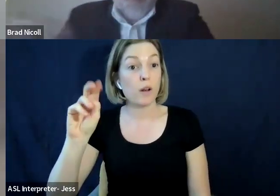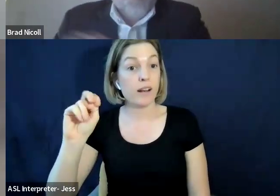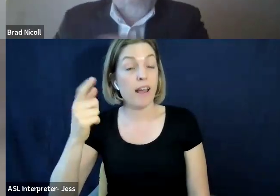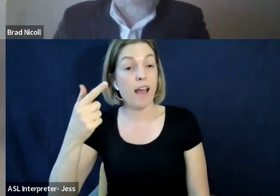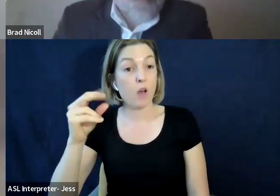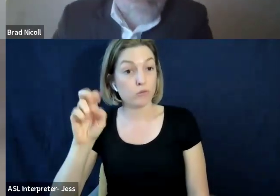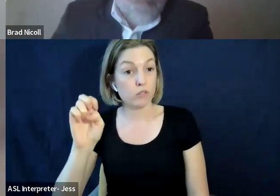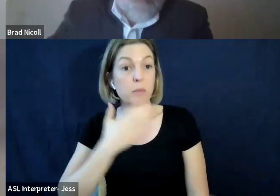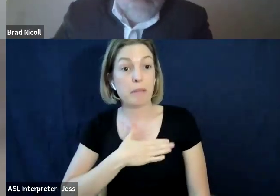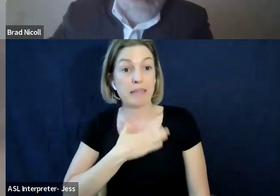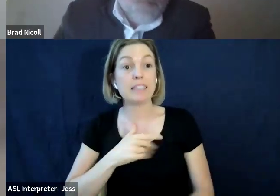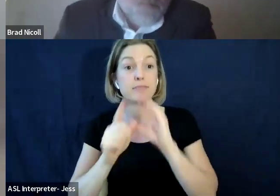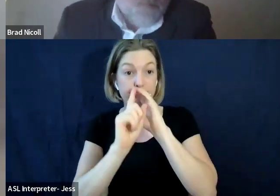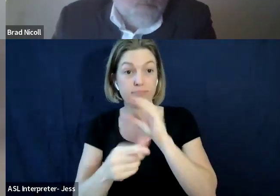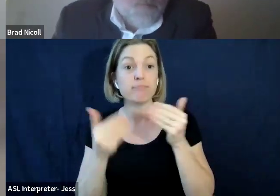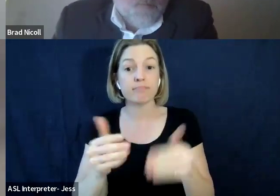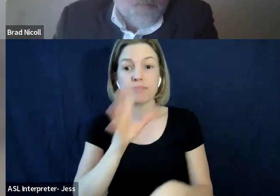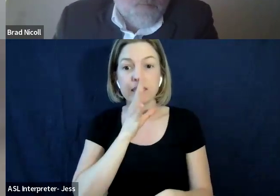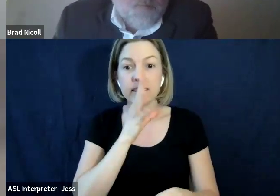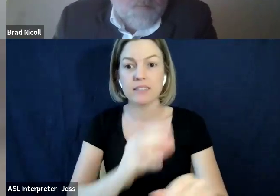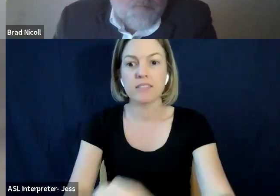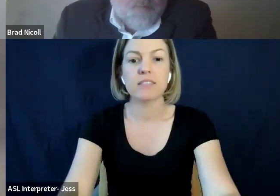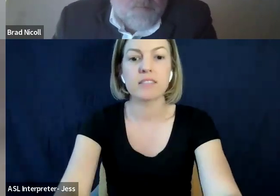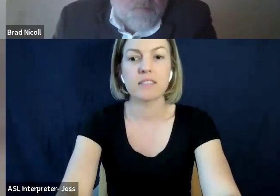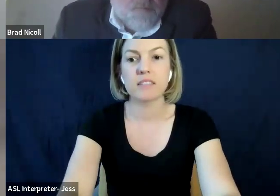asking you to unmute yourself now.